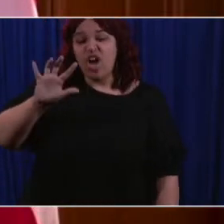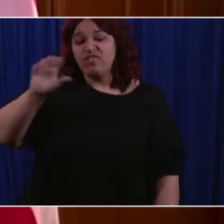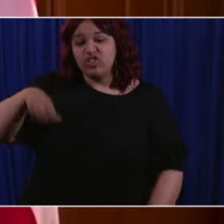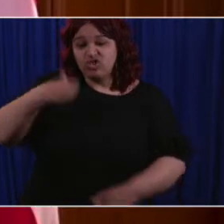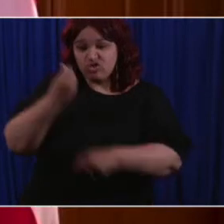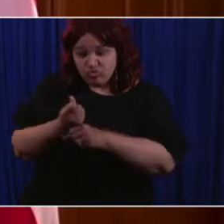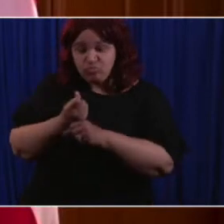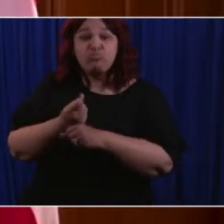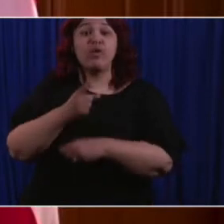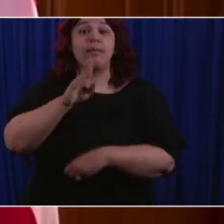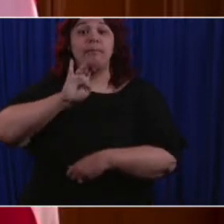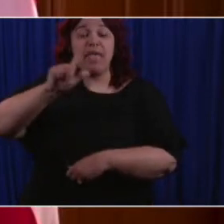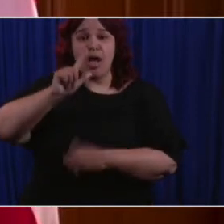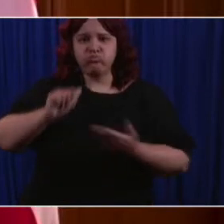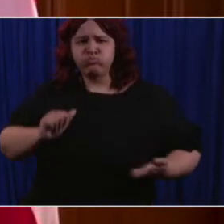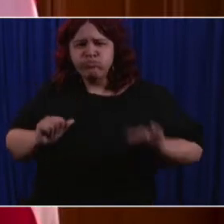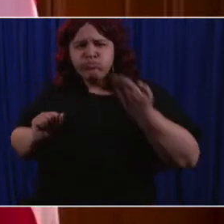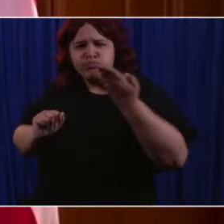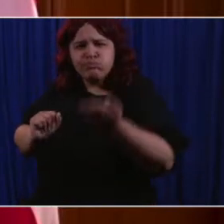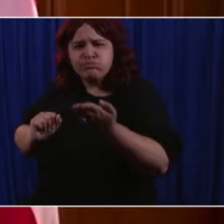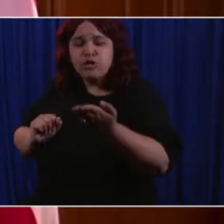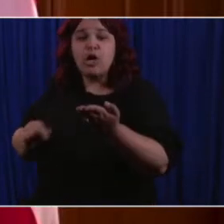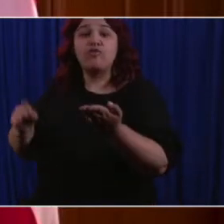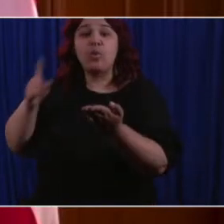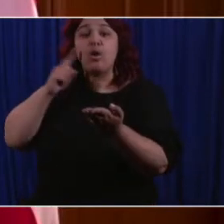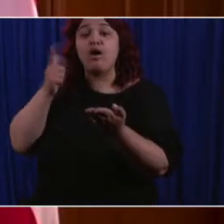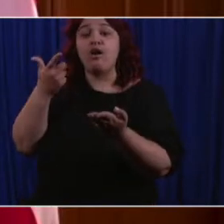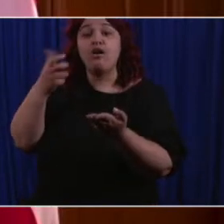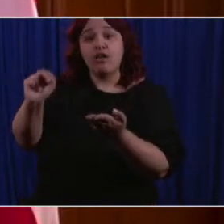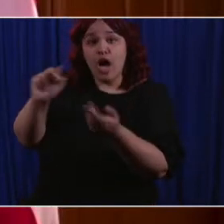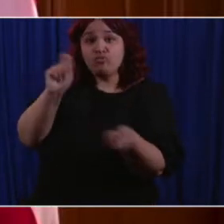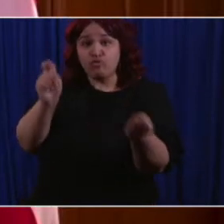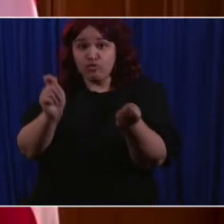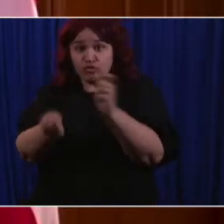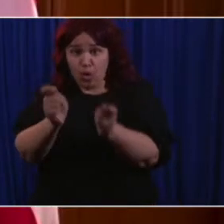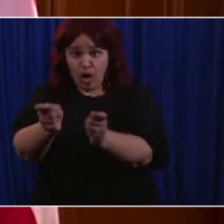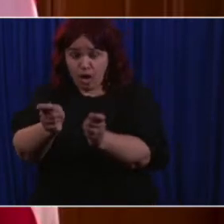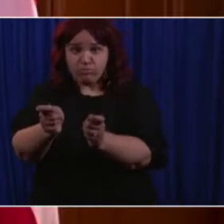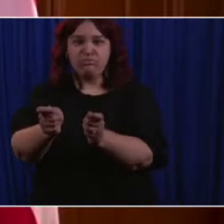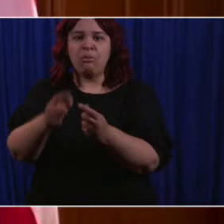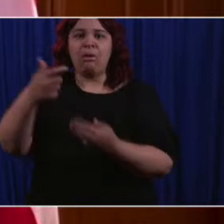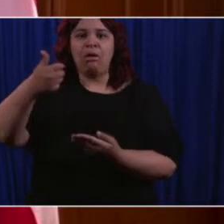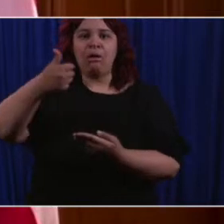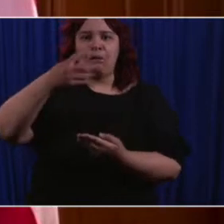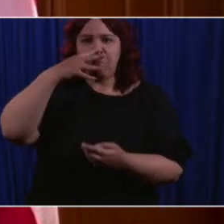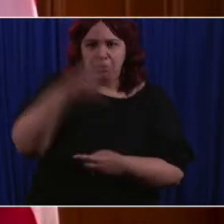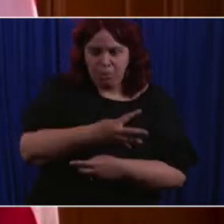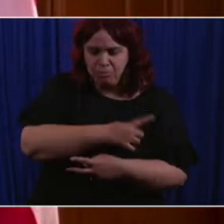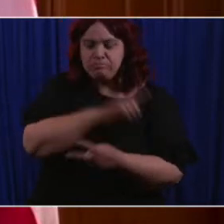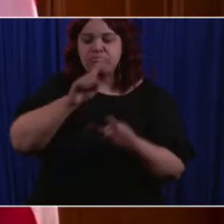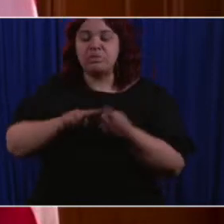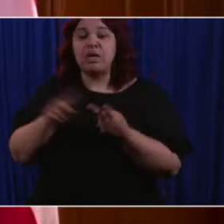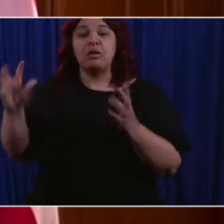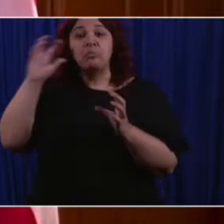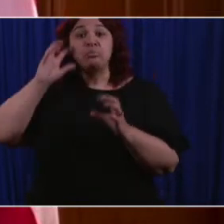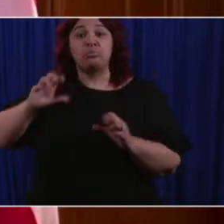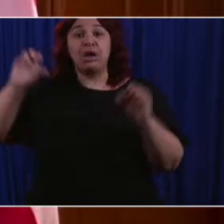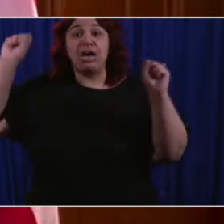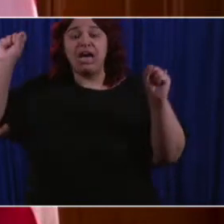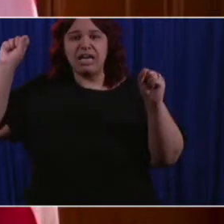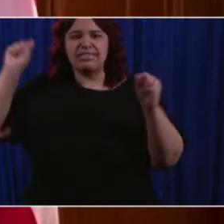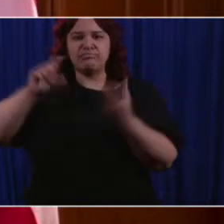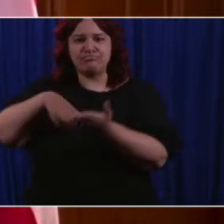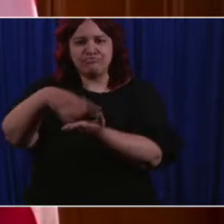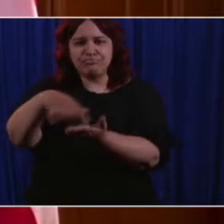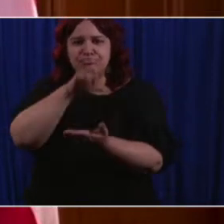in the legislature, a president of the United States who maybe encouraged a primary against you on Twitter. You now have a primary challenger, at least one, a major